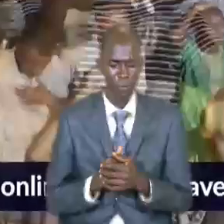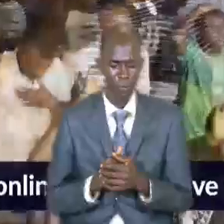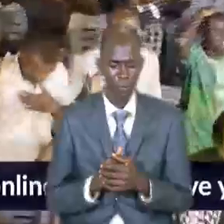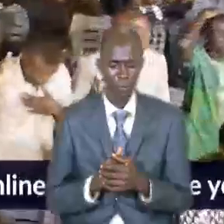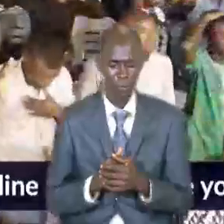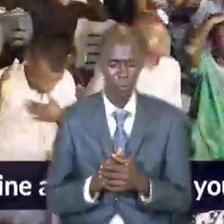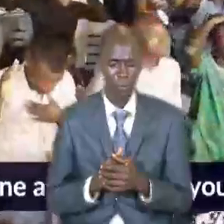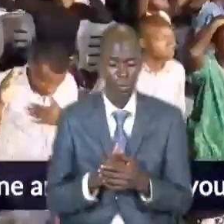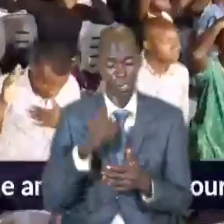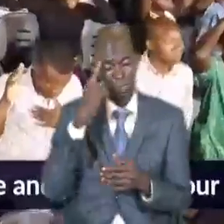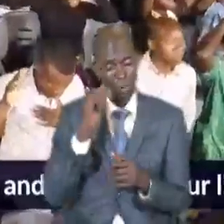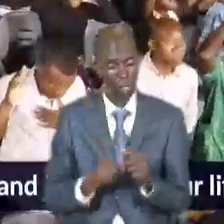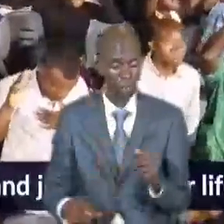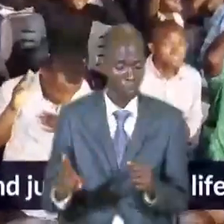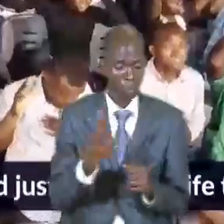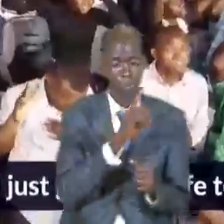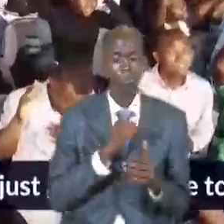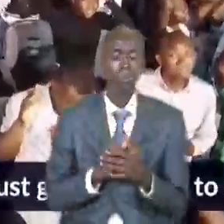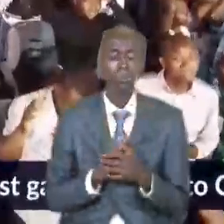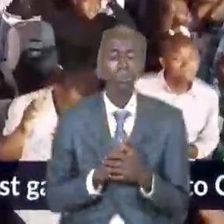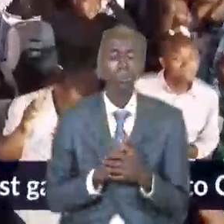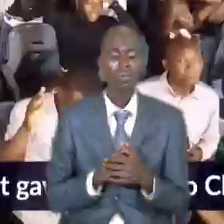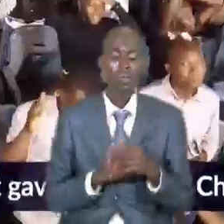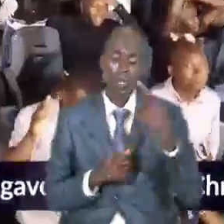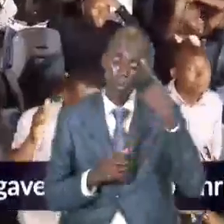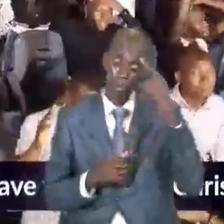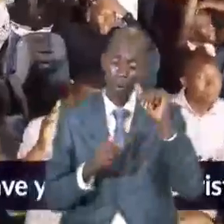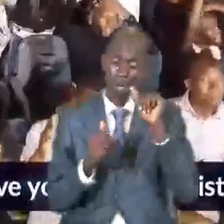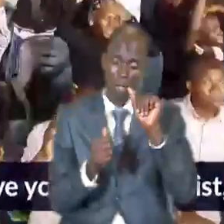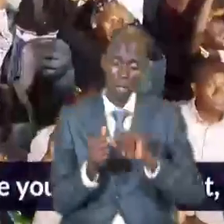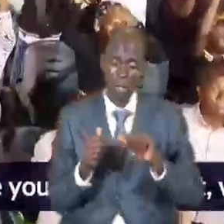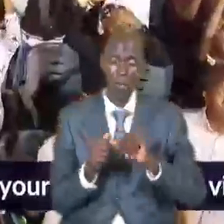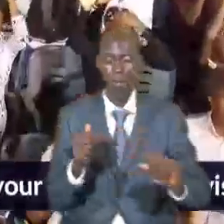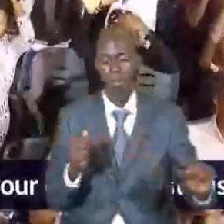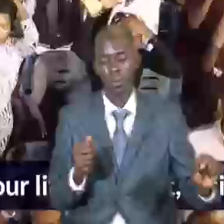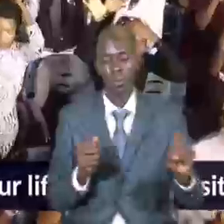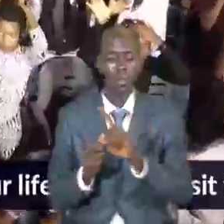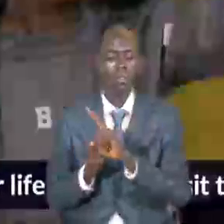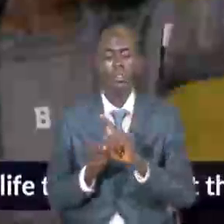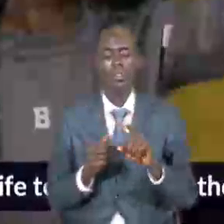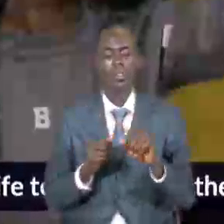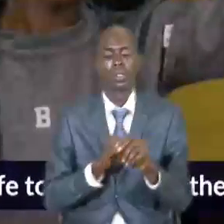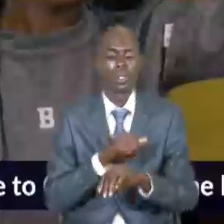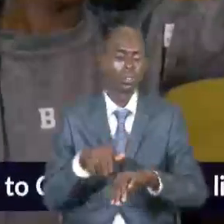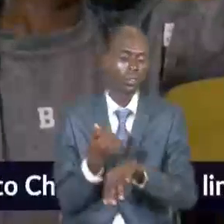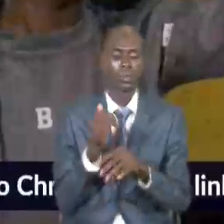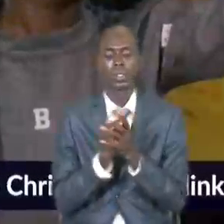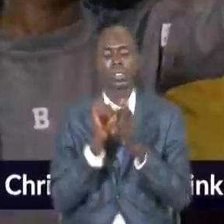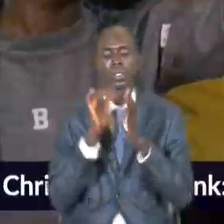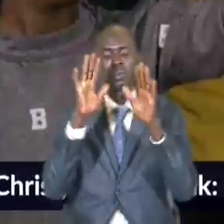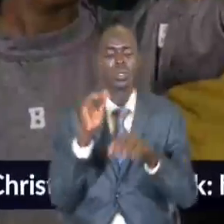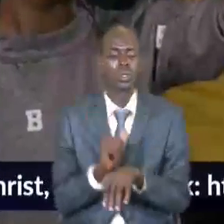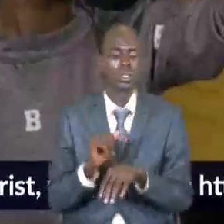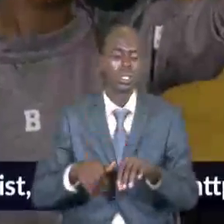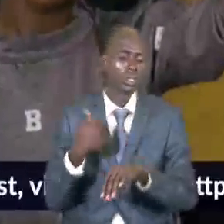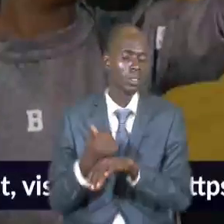For everyone. For everyone. Confirm that miracle. Confirm that